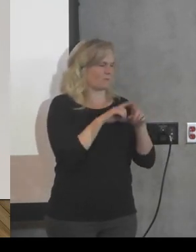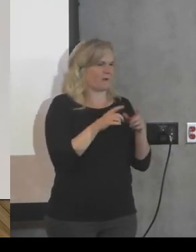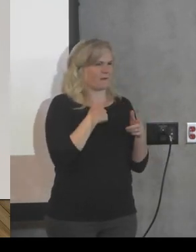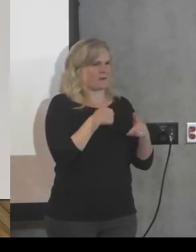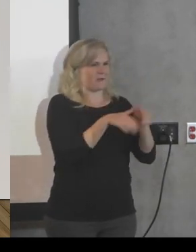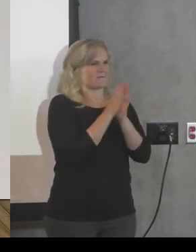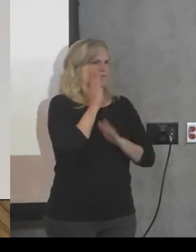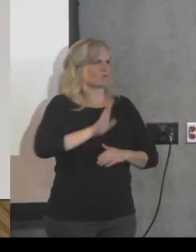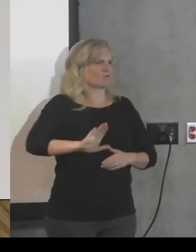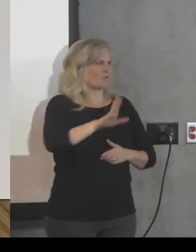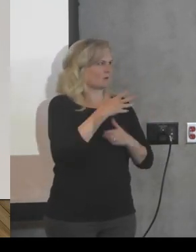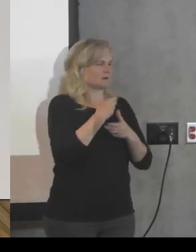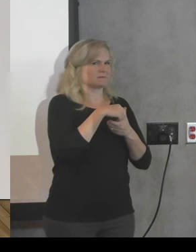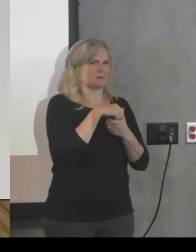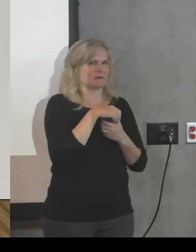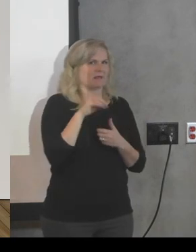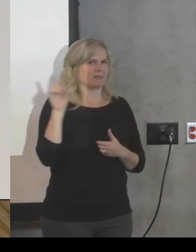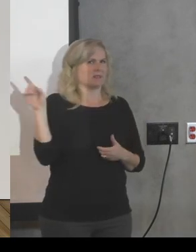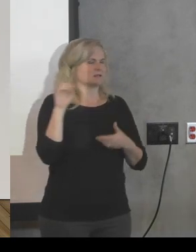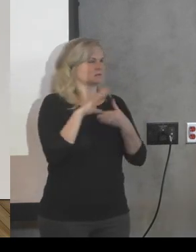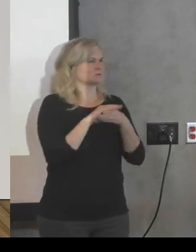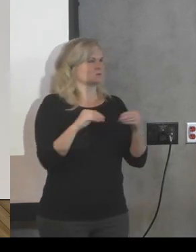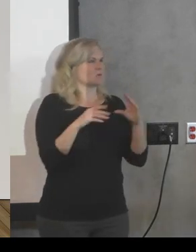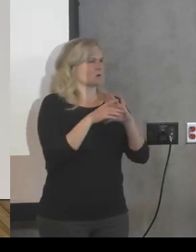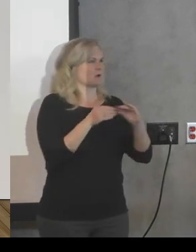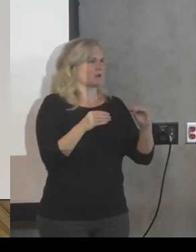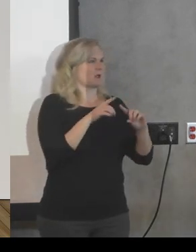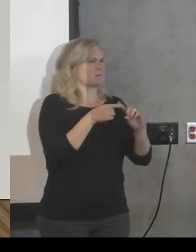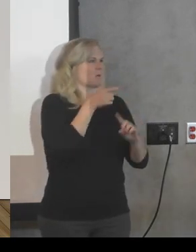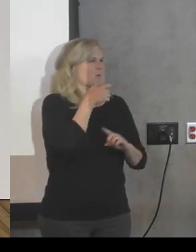Anybody willing to guess who is the story about?